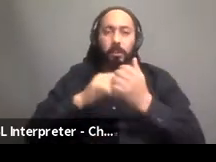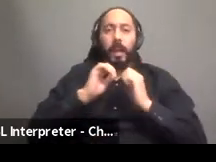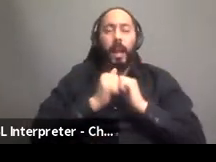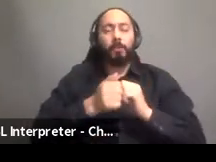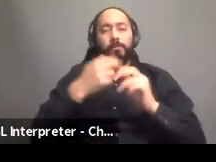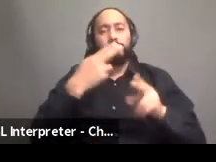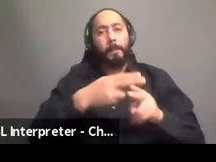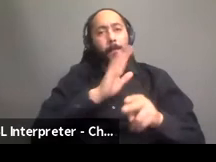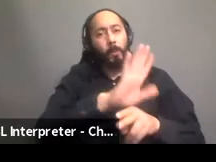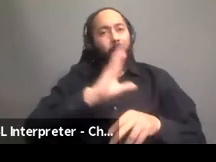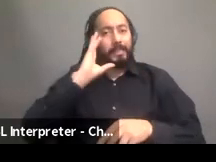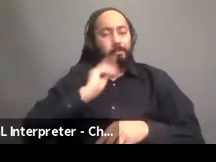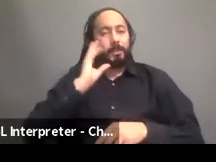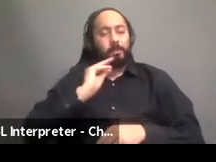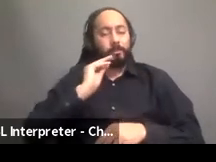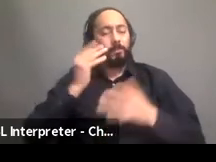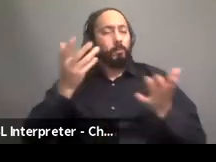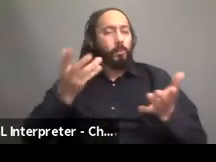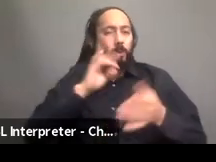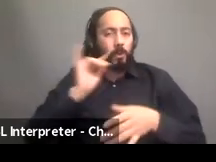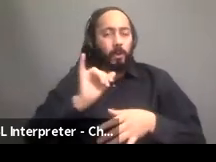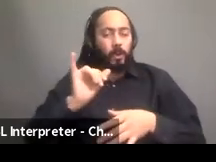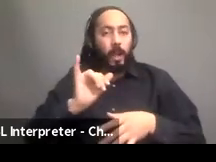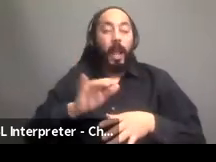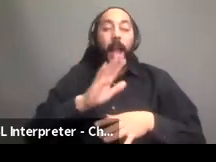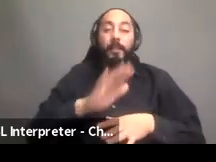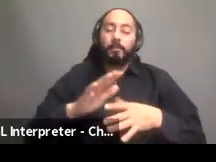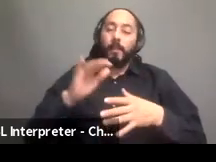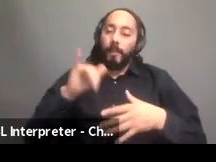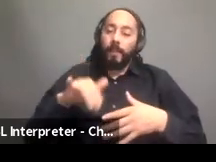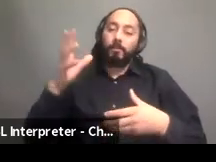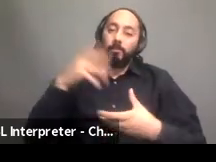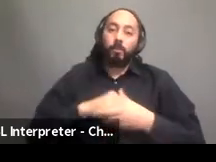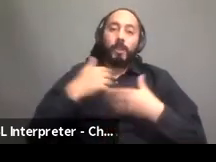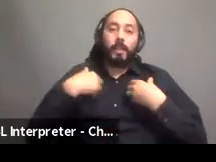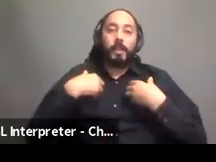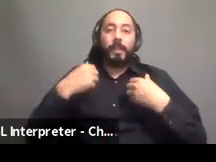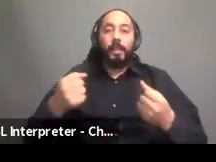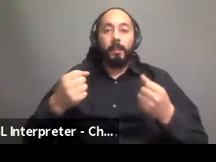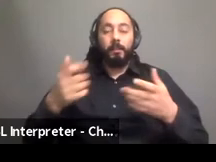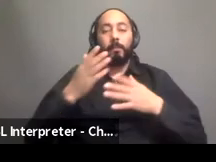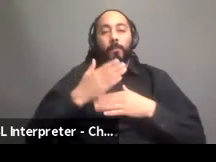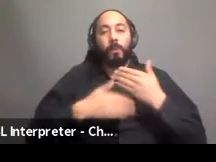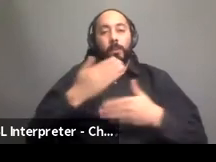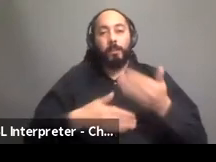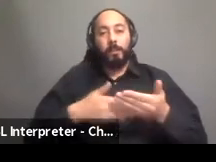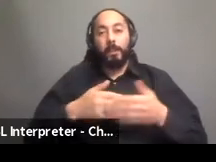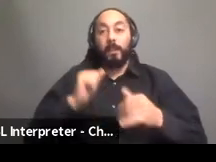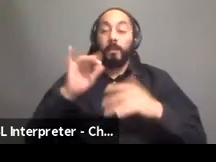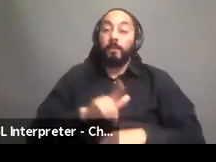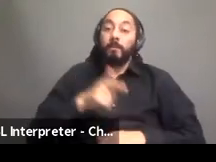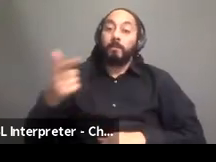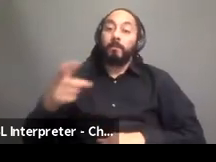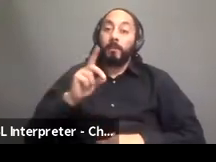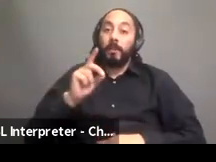and talking about themselves as part of the healing process. I'd now like to turn the next part to Daisha, where she will be